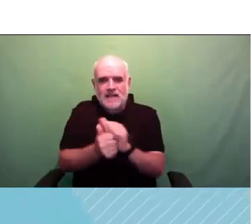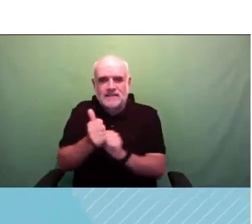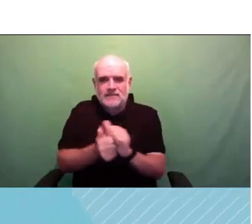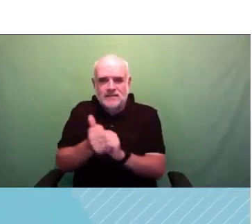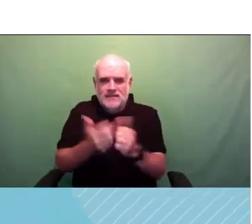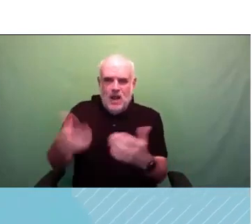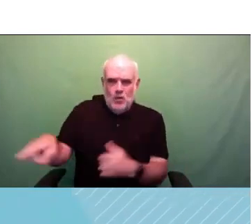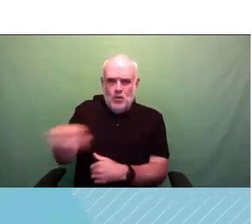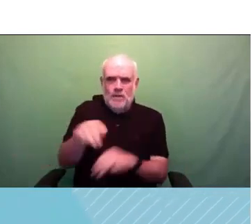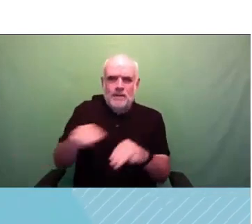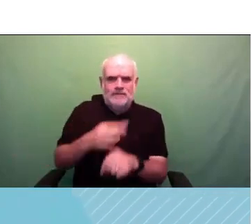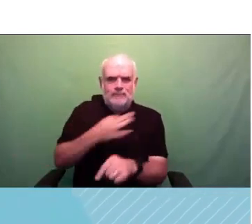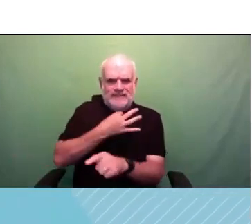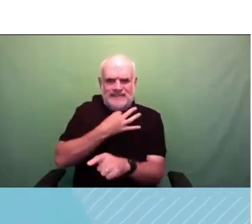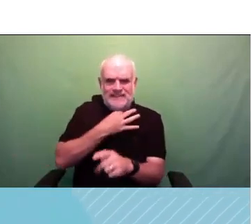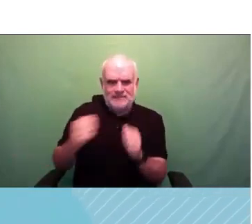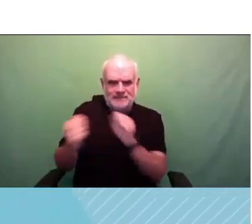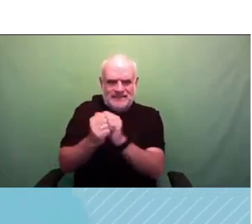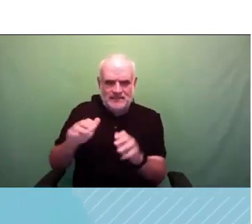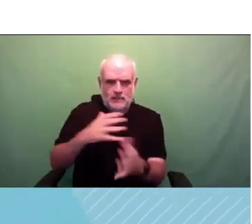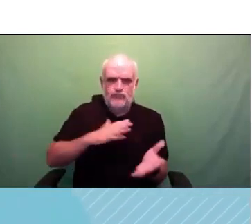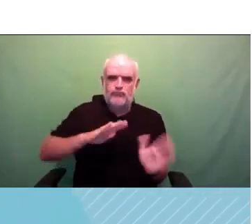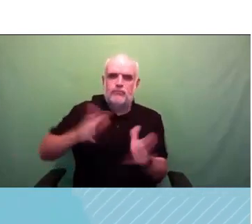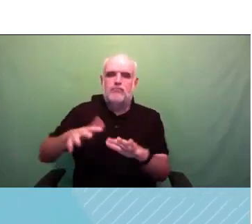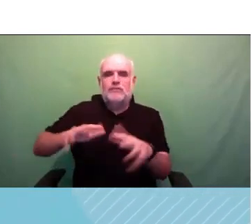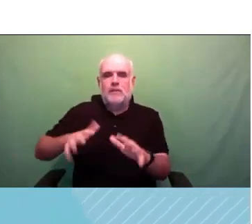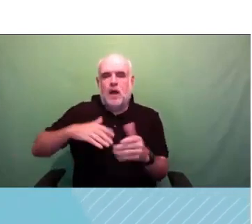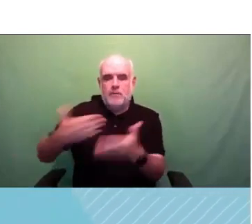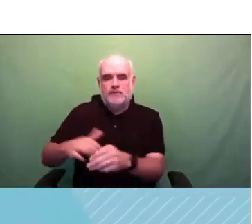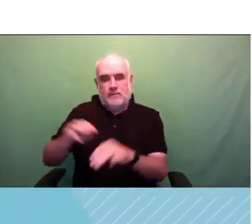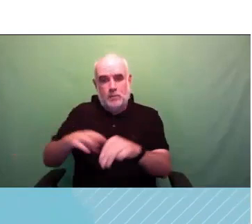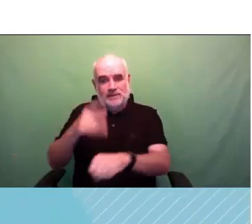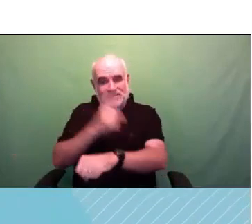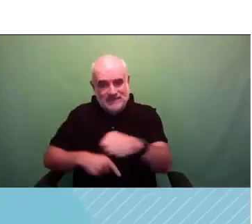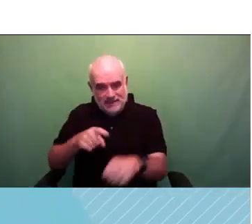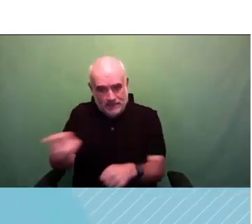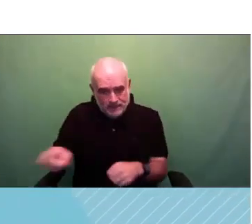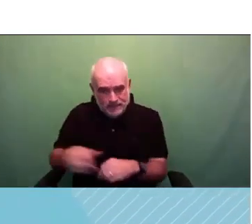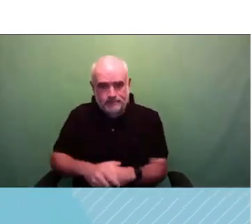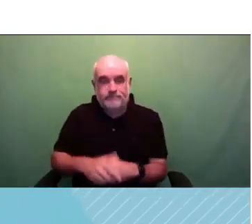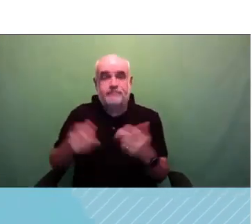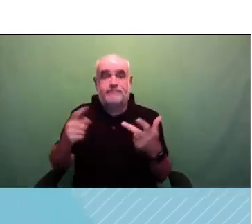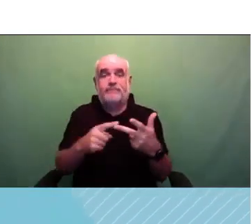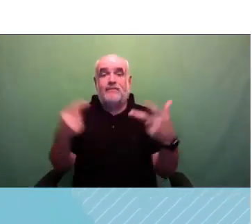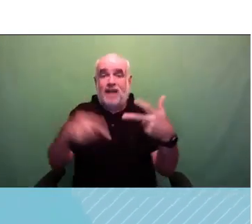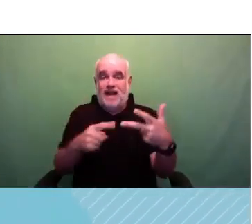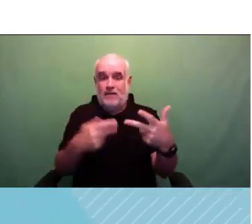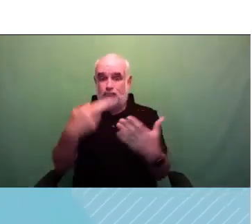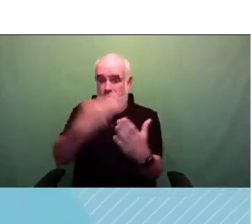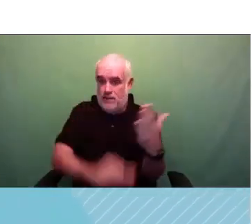positive actions you can take to meet the needs of people at risk and consider reasonable accommodation for people with disabilities.